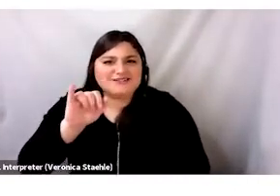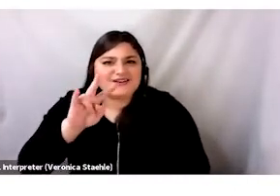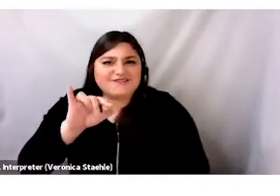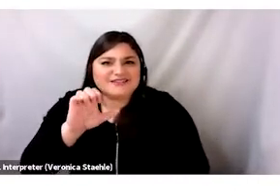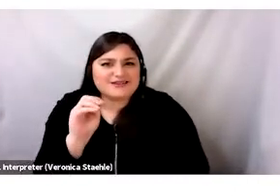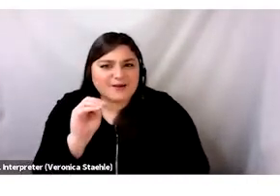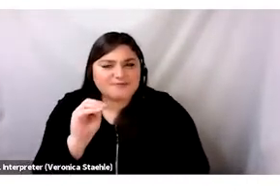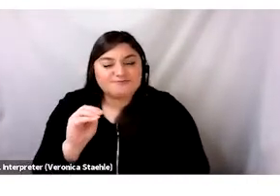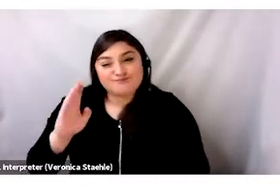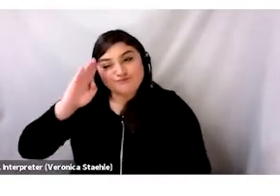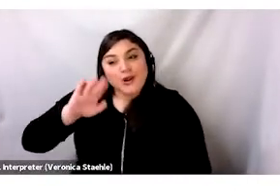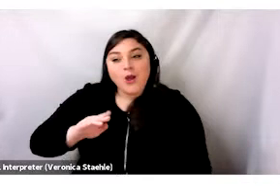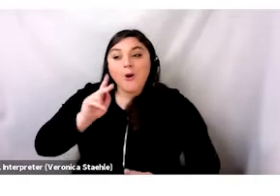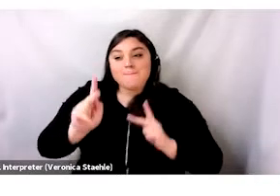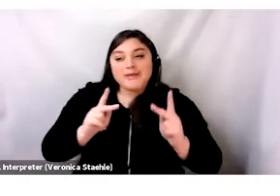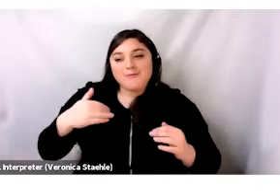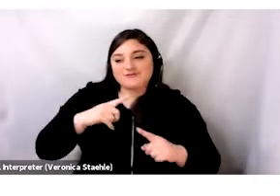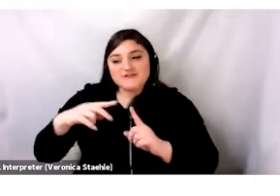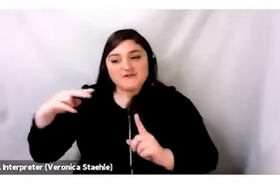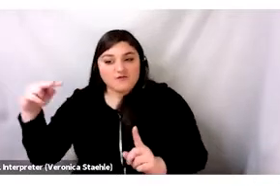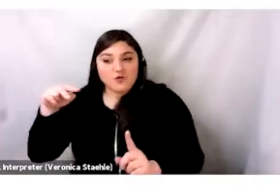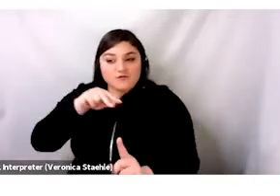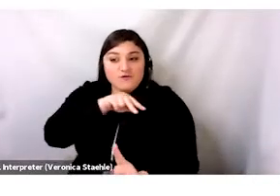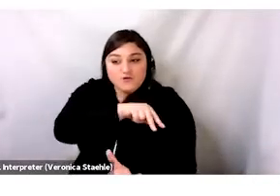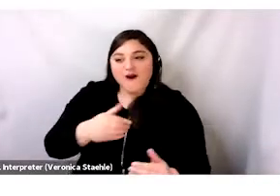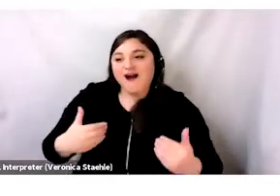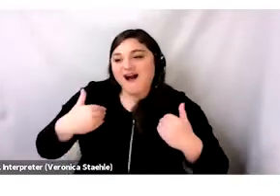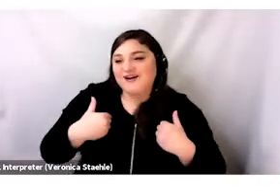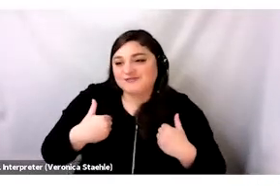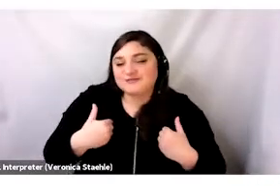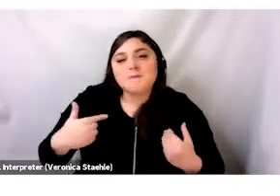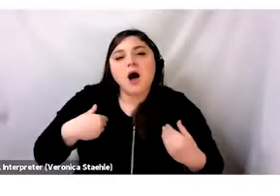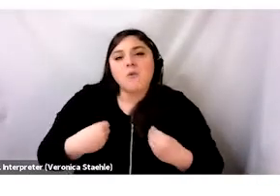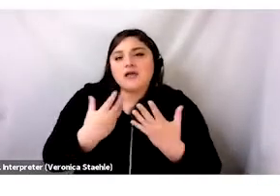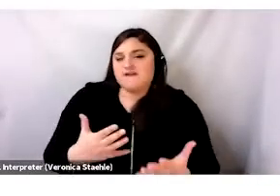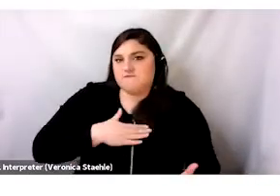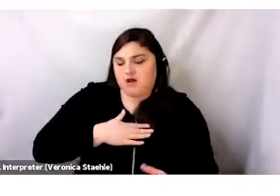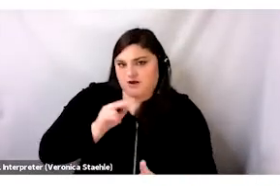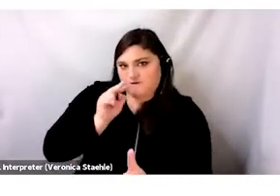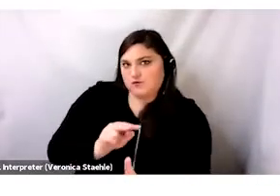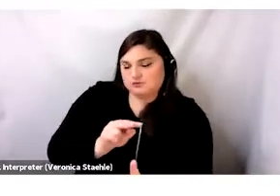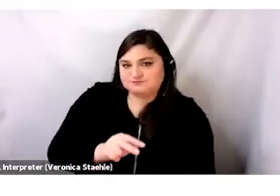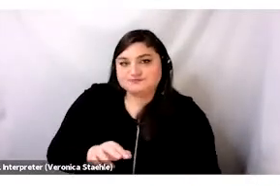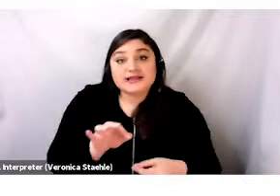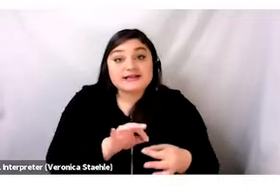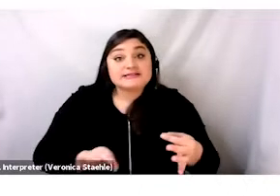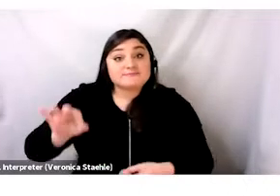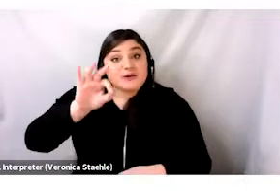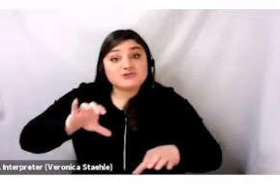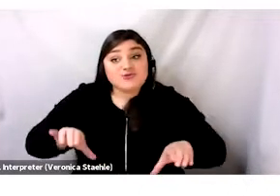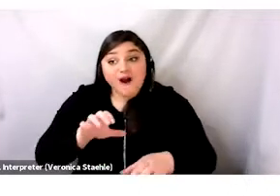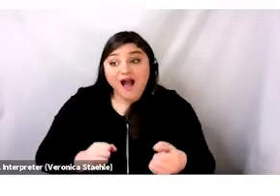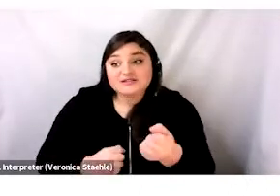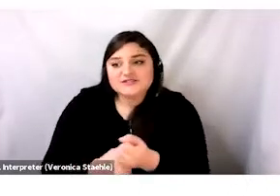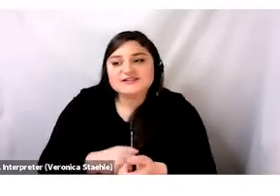different ways, but for me, spiritual activism refers to the integration